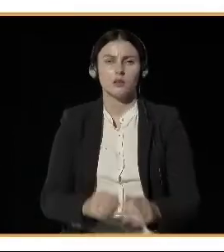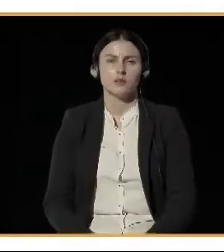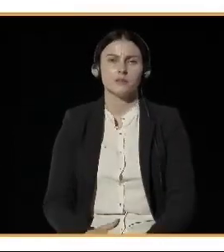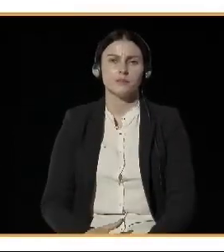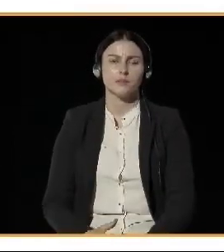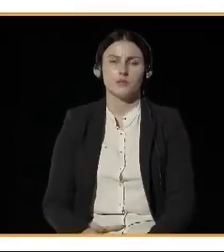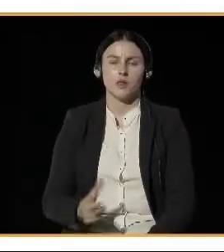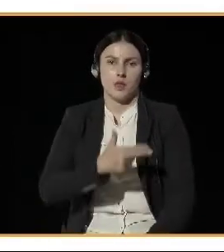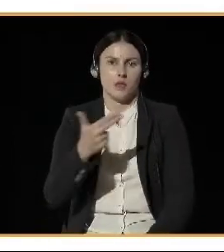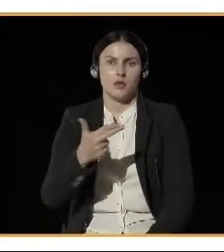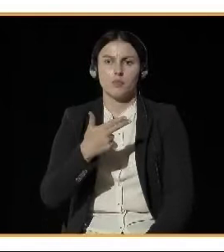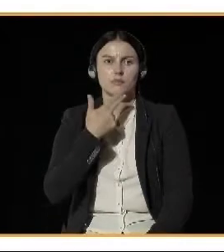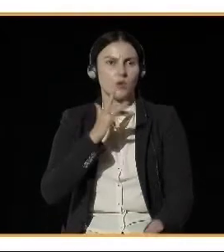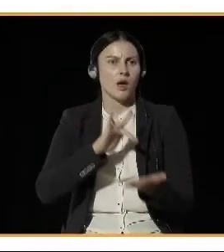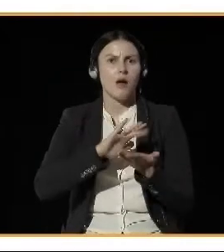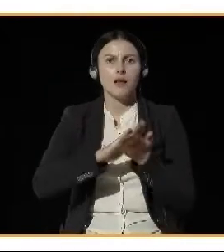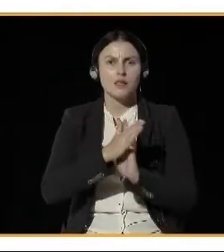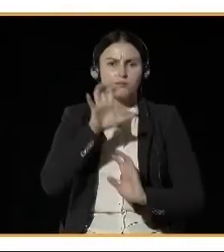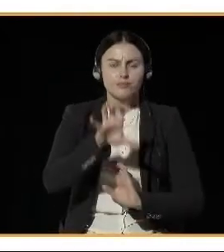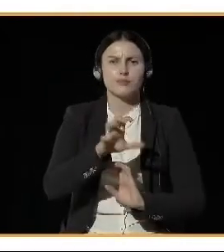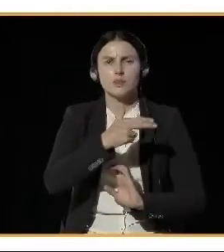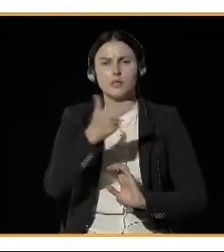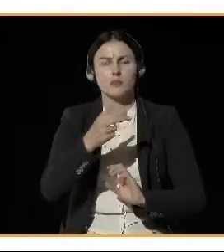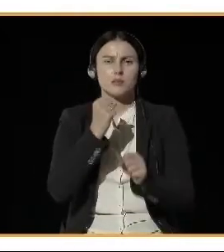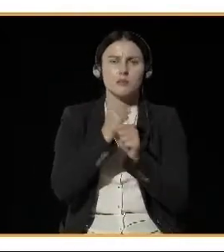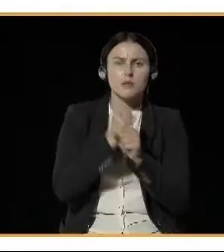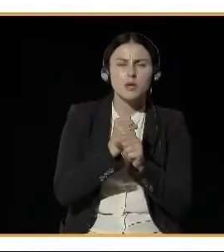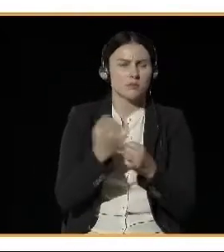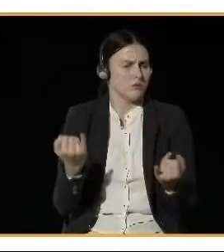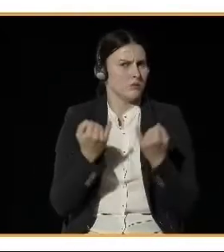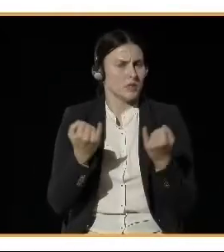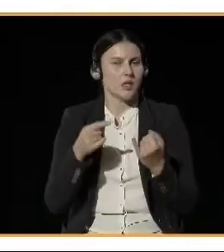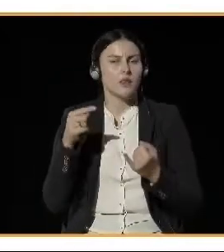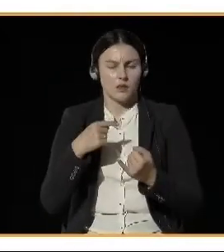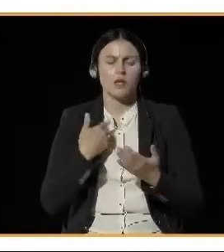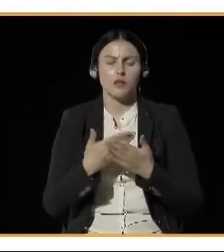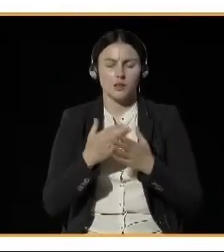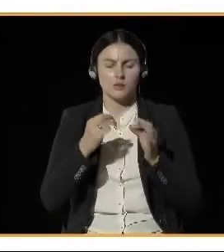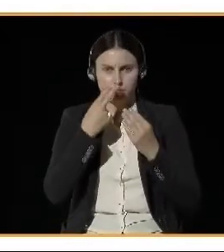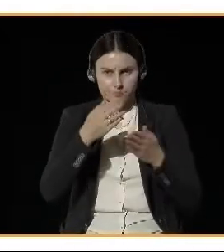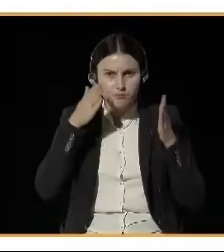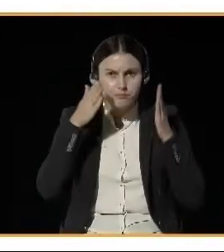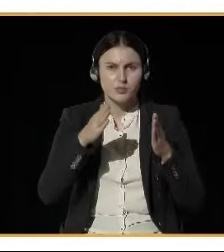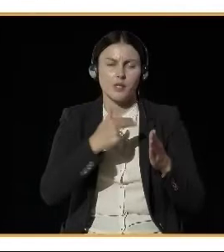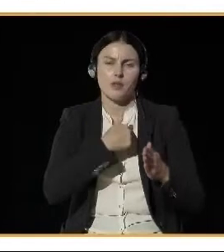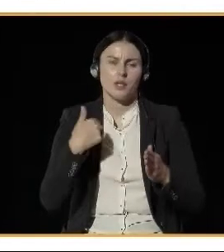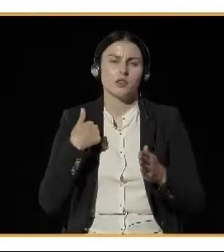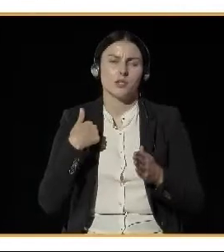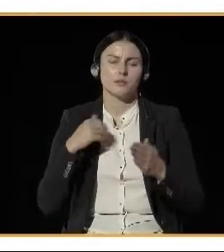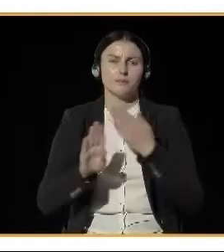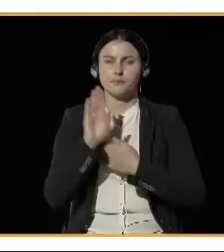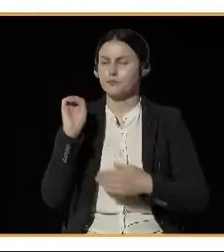market? And this is a problem that we will focus in this presentation, because with this